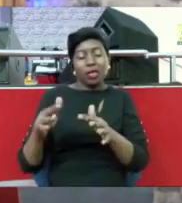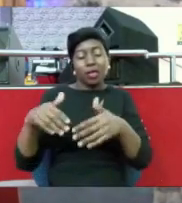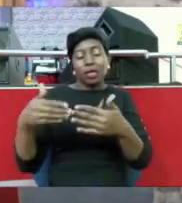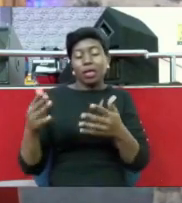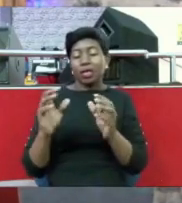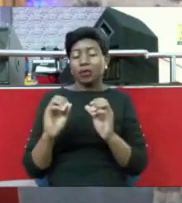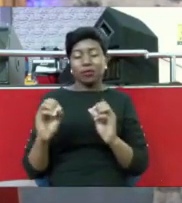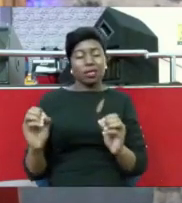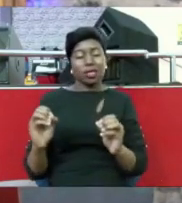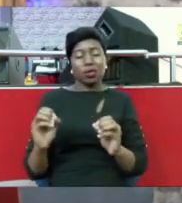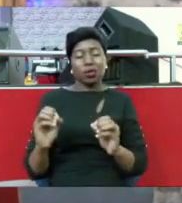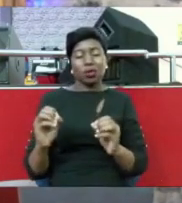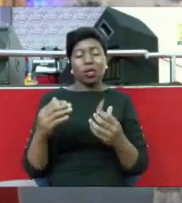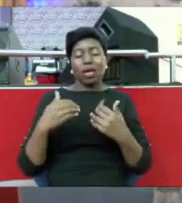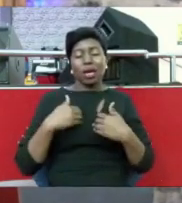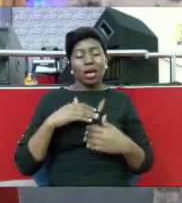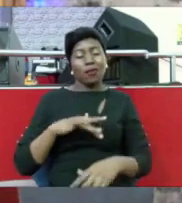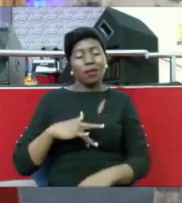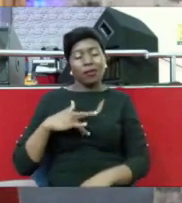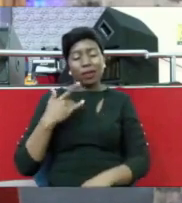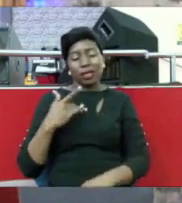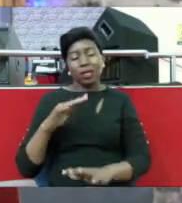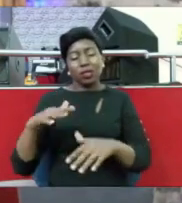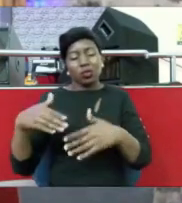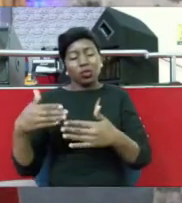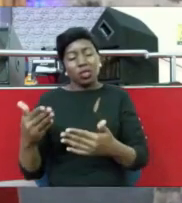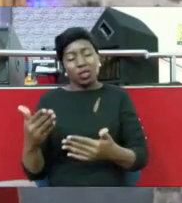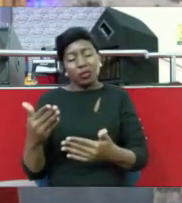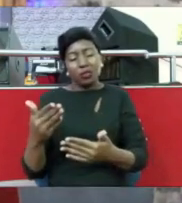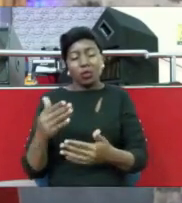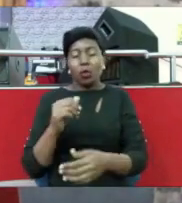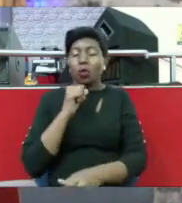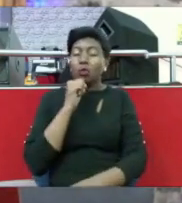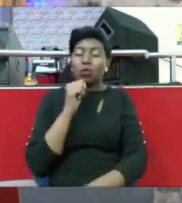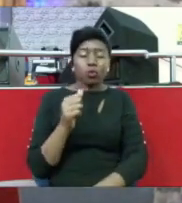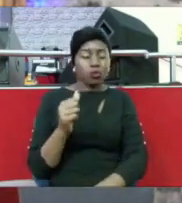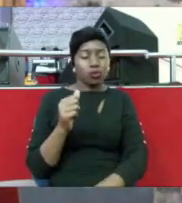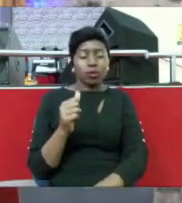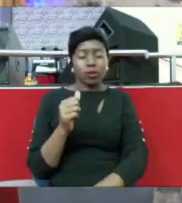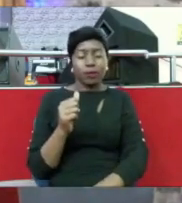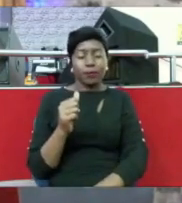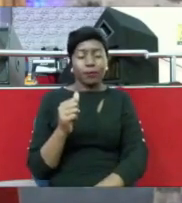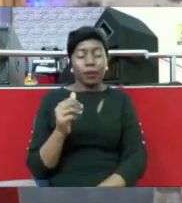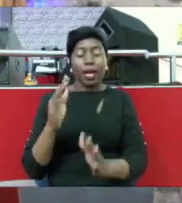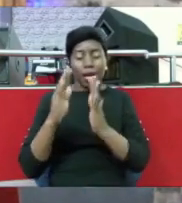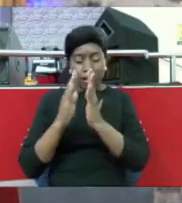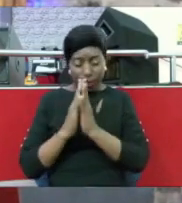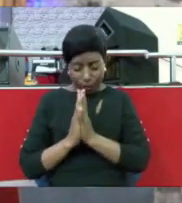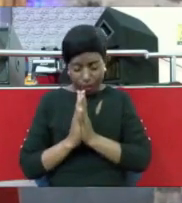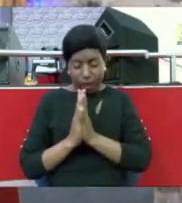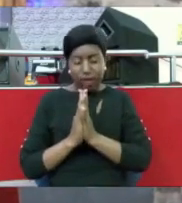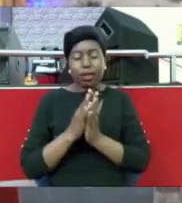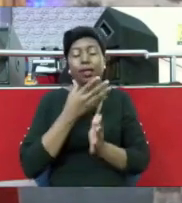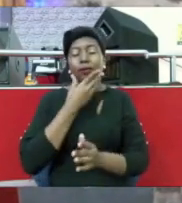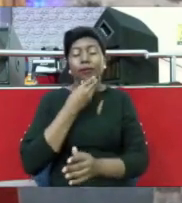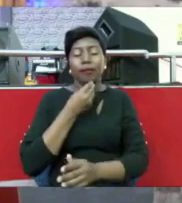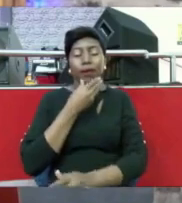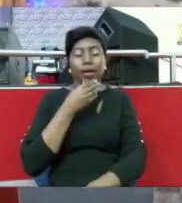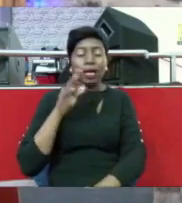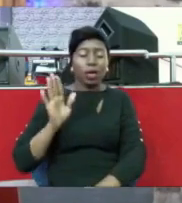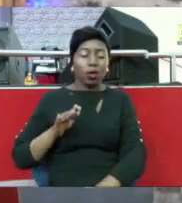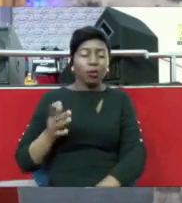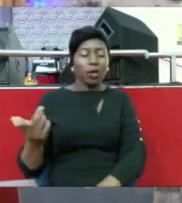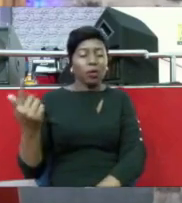not? Lazima nikuwe na hisia ya kutoa ama hapana? Father, I also pray that these men and women will come ready when they are coming to